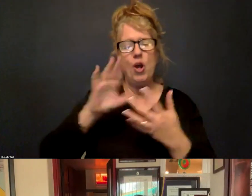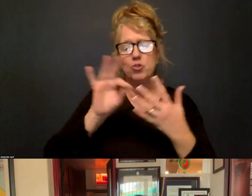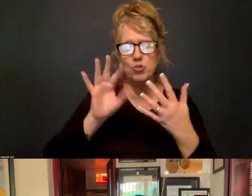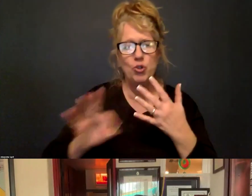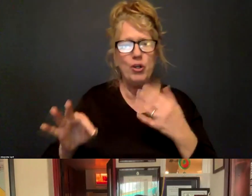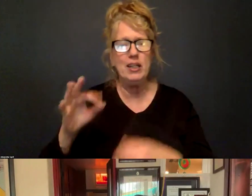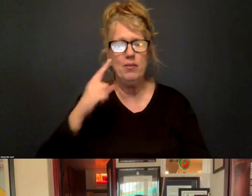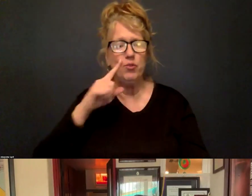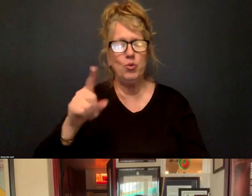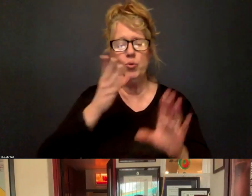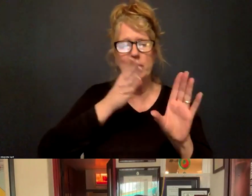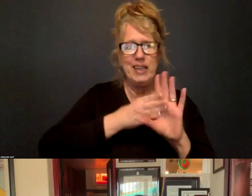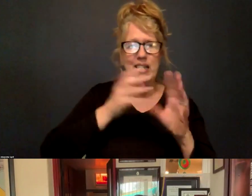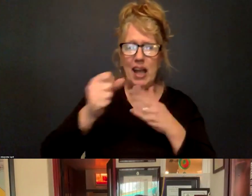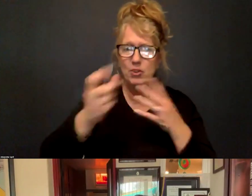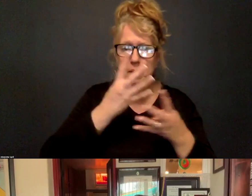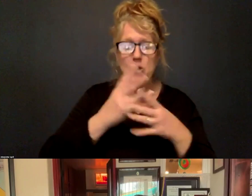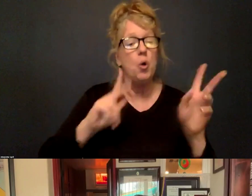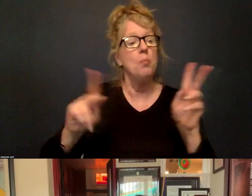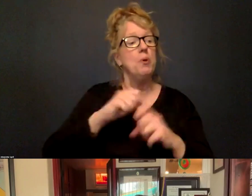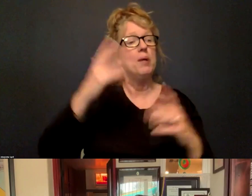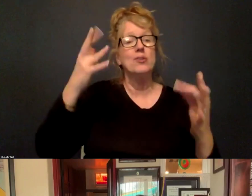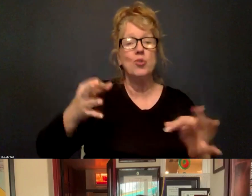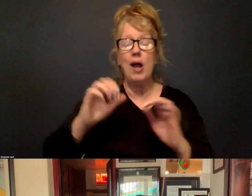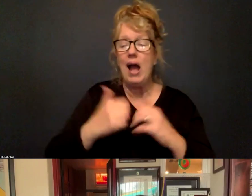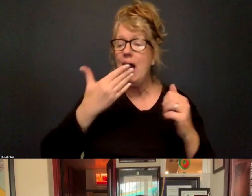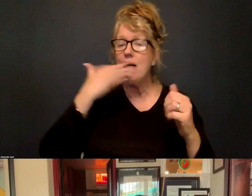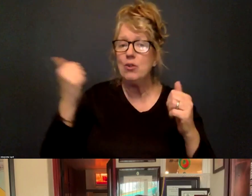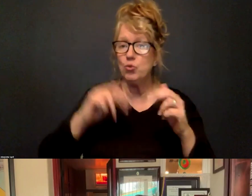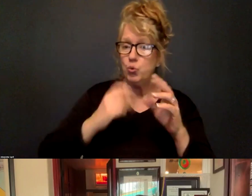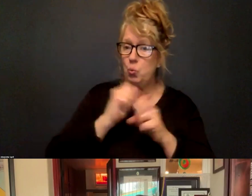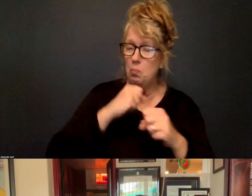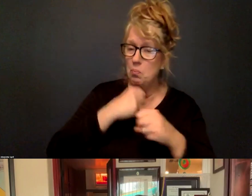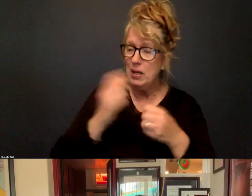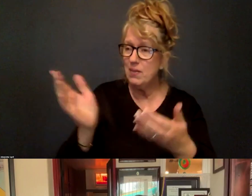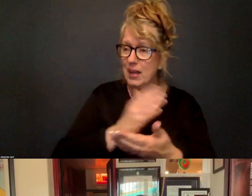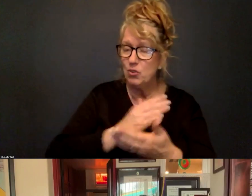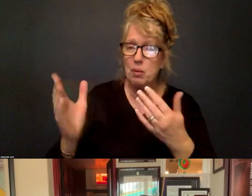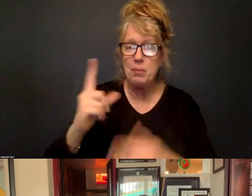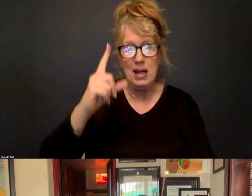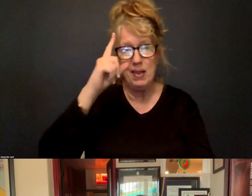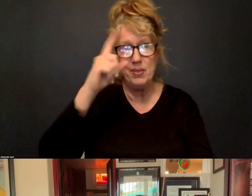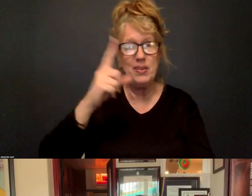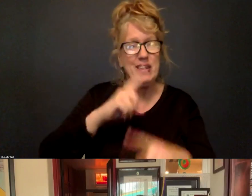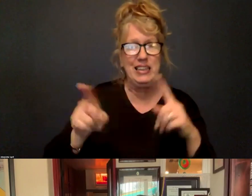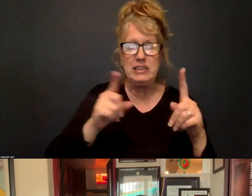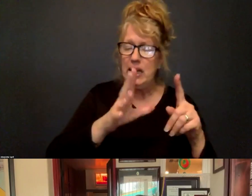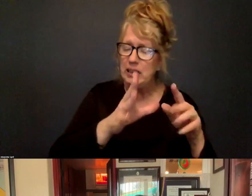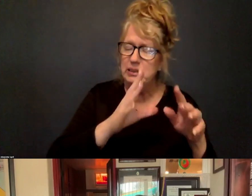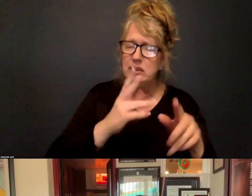hospitalization. So when communities are making choices about how to build out their crisis continuum, I think they're going to fall short and they're going